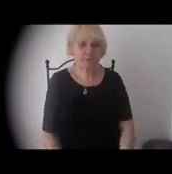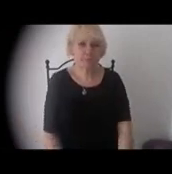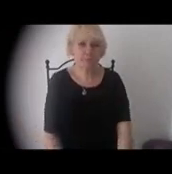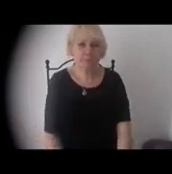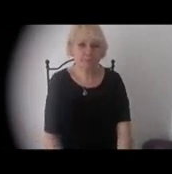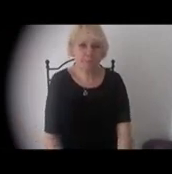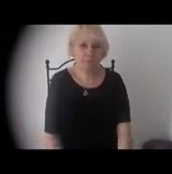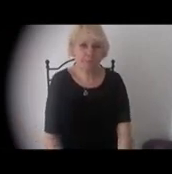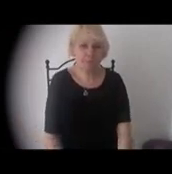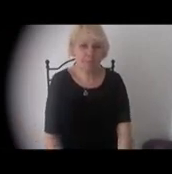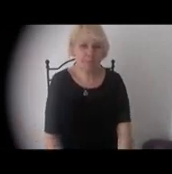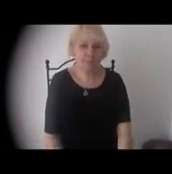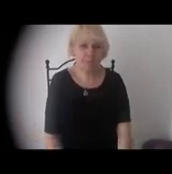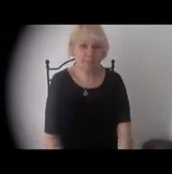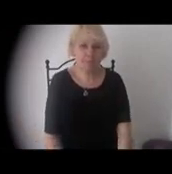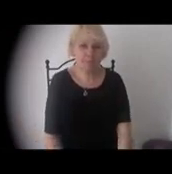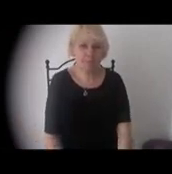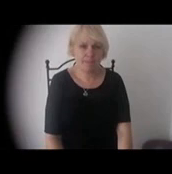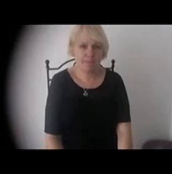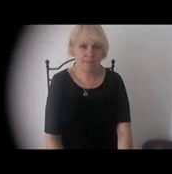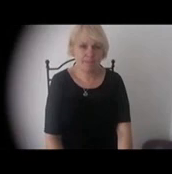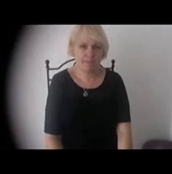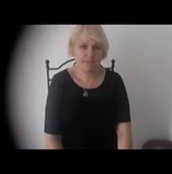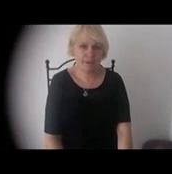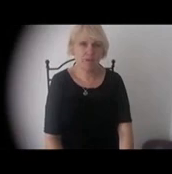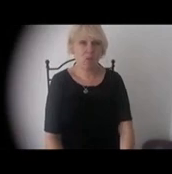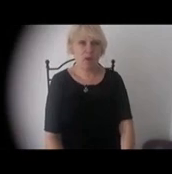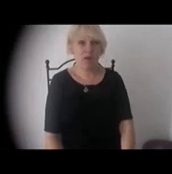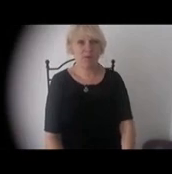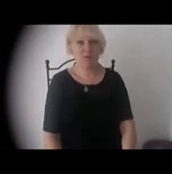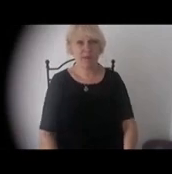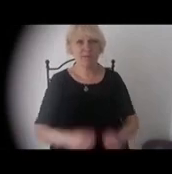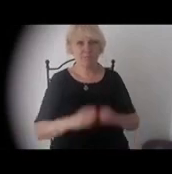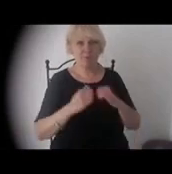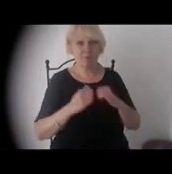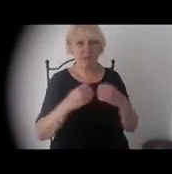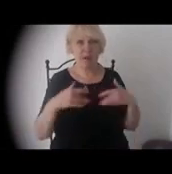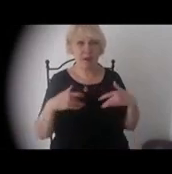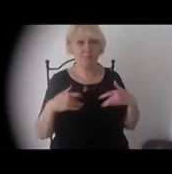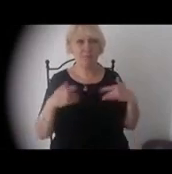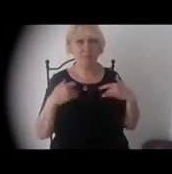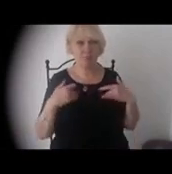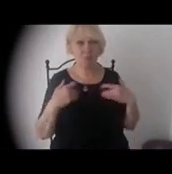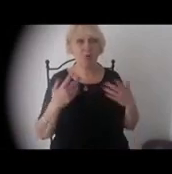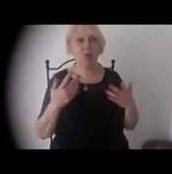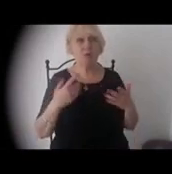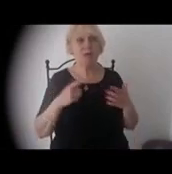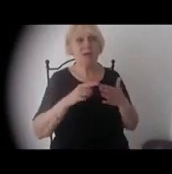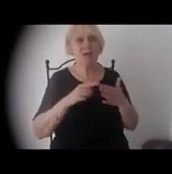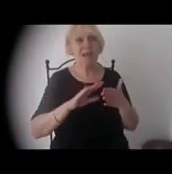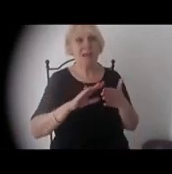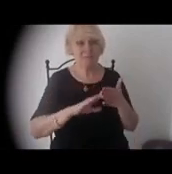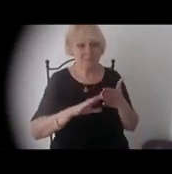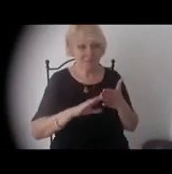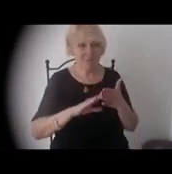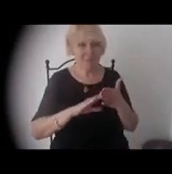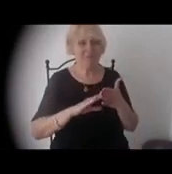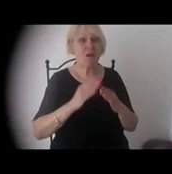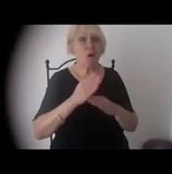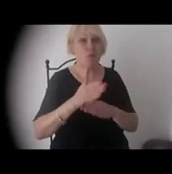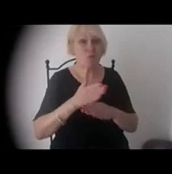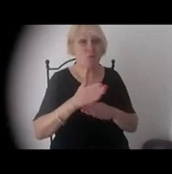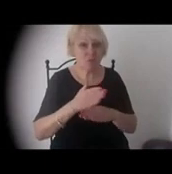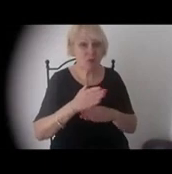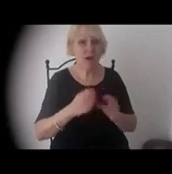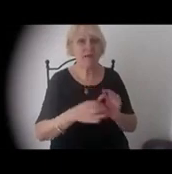Perhaps more of a strategic answer, but I think from our perspective, it's been Enfield Thrives Together. It's been the way that we've been able to get so many partners